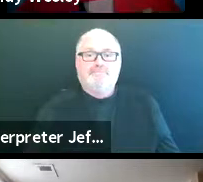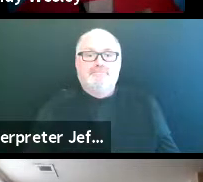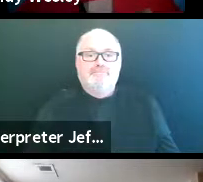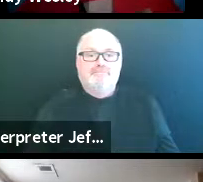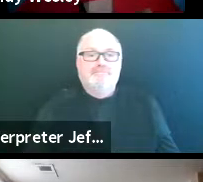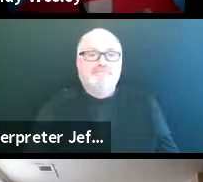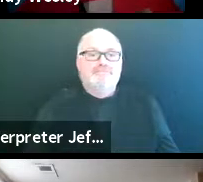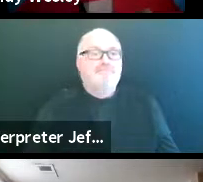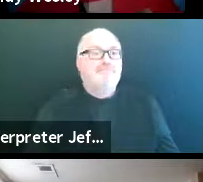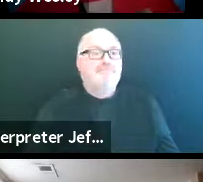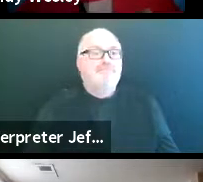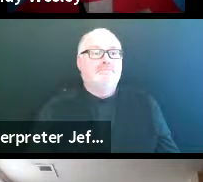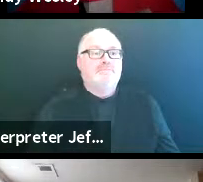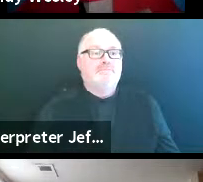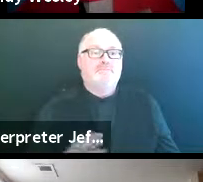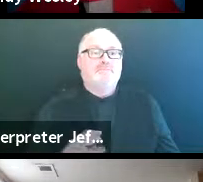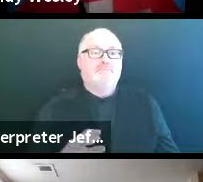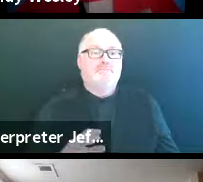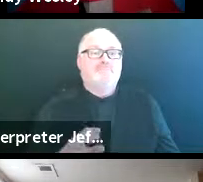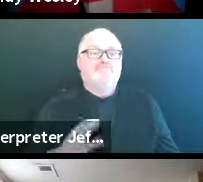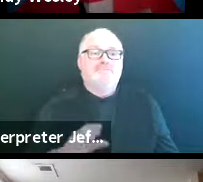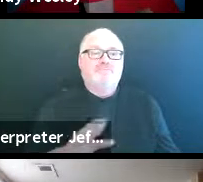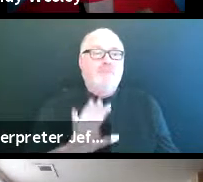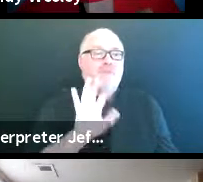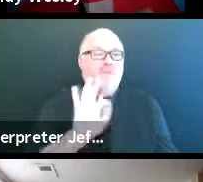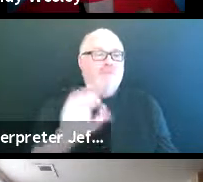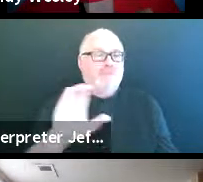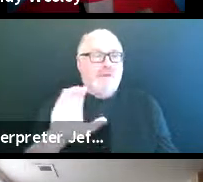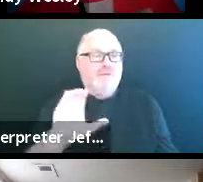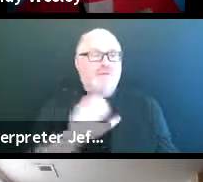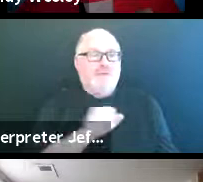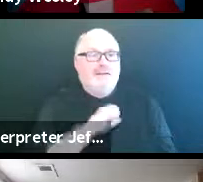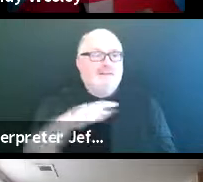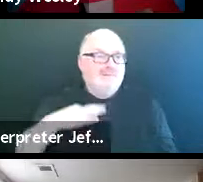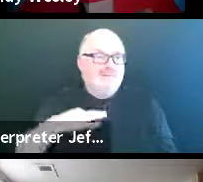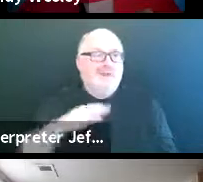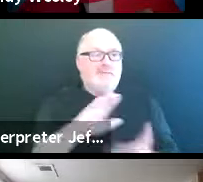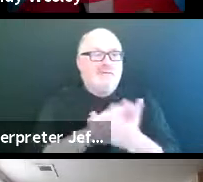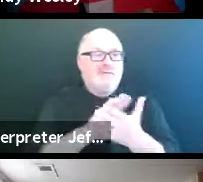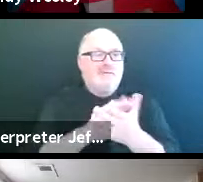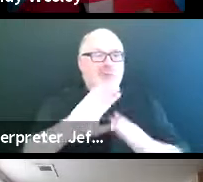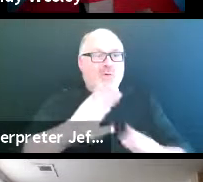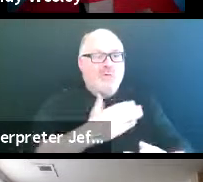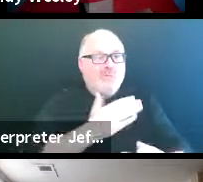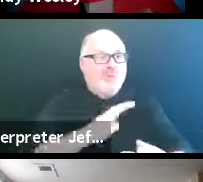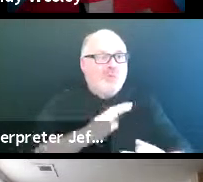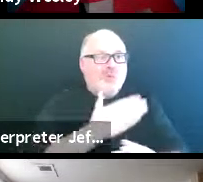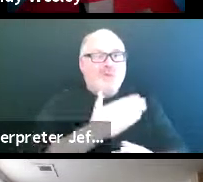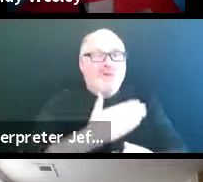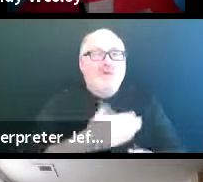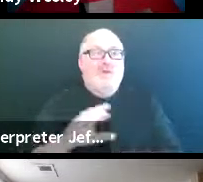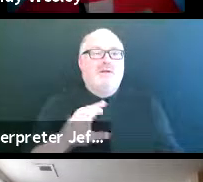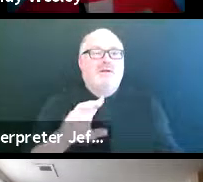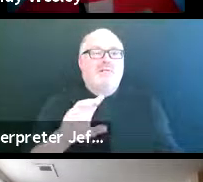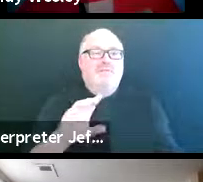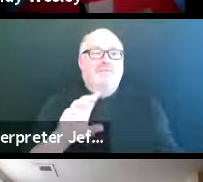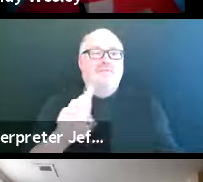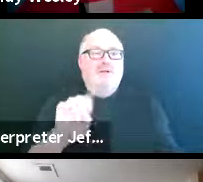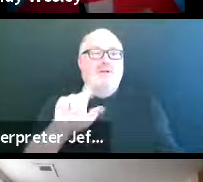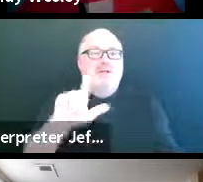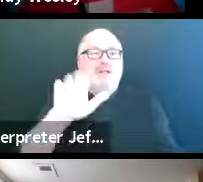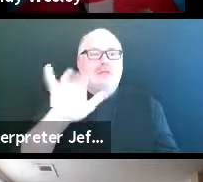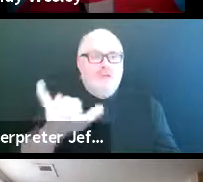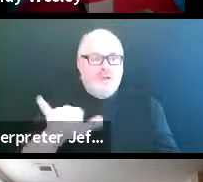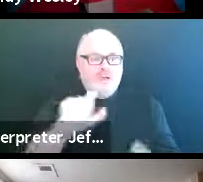On behalf of the faculty of the School of Music, and especially on behalf of Dana Landry, who was Jenna's